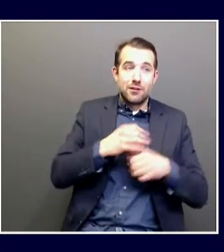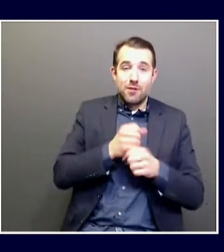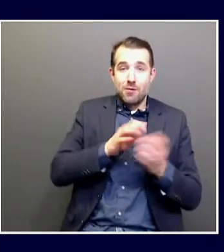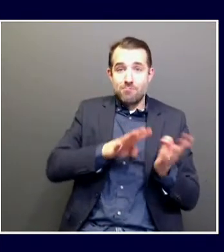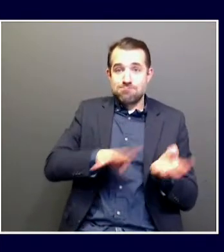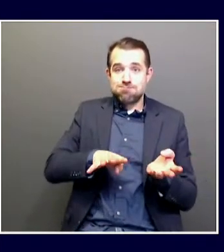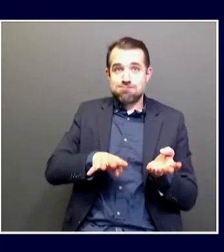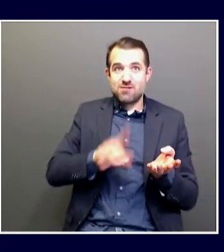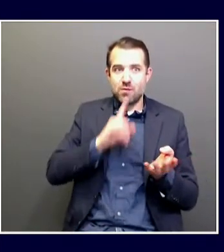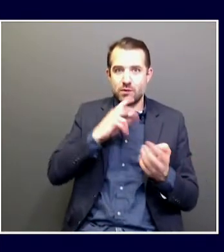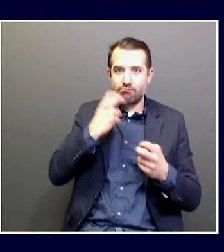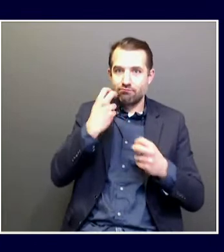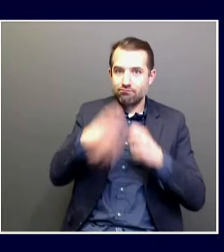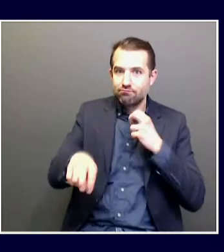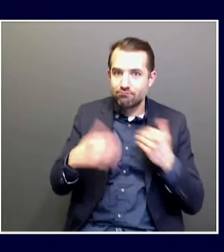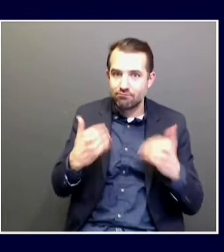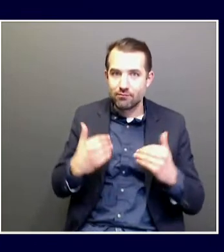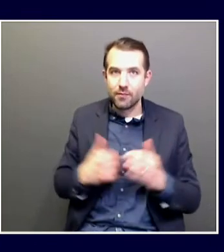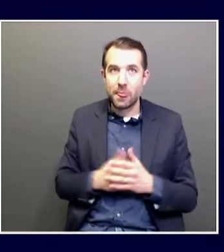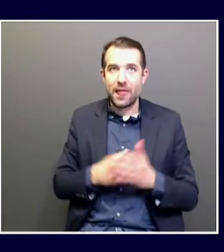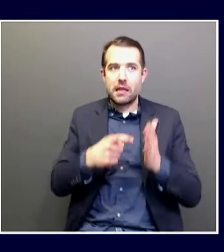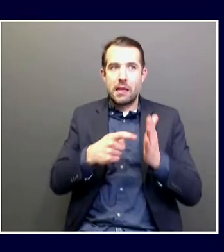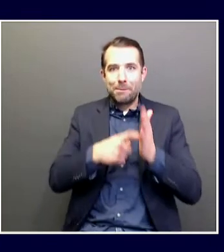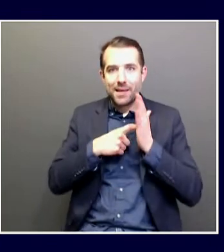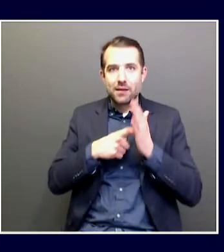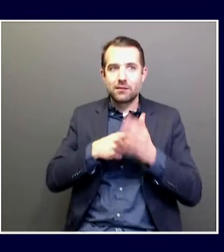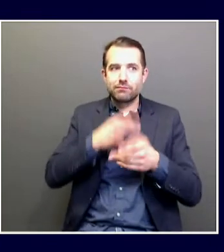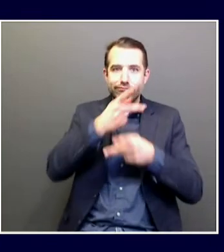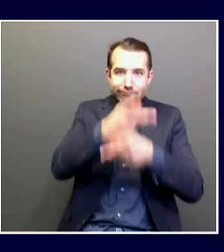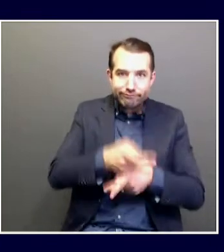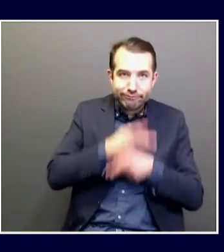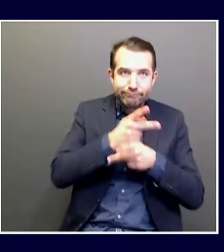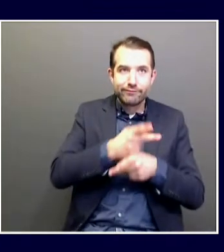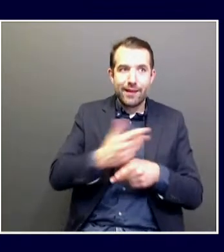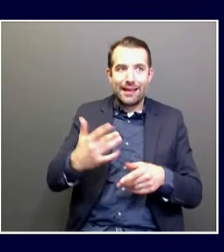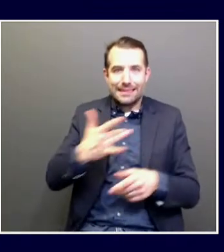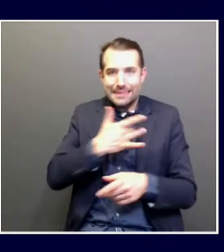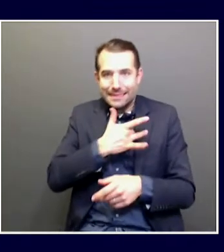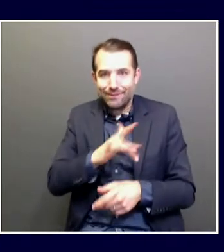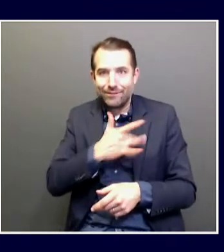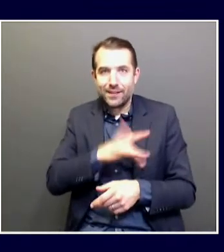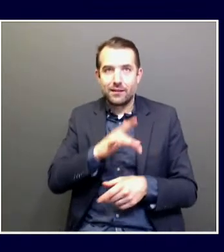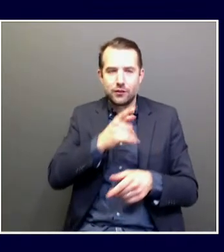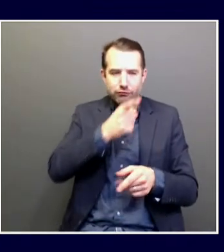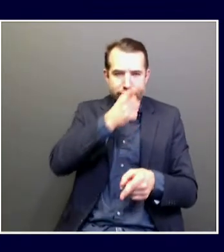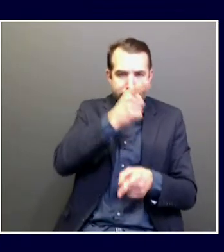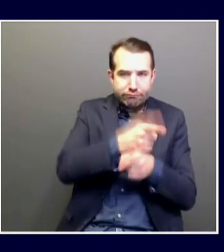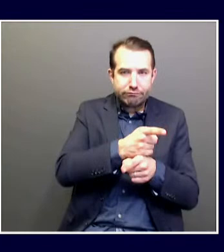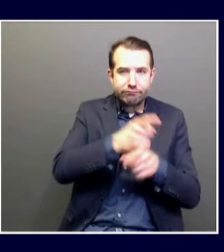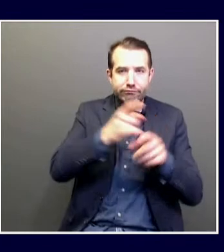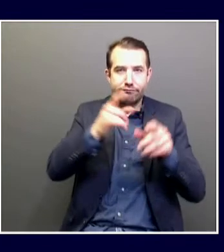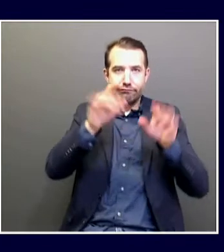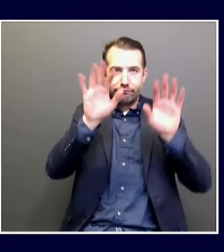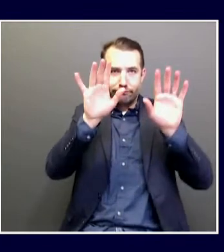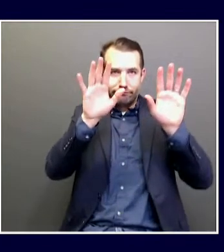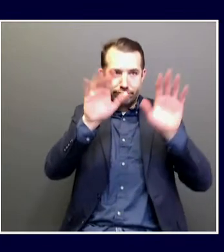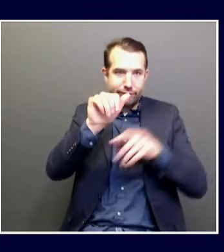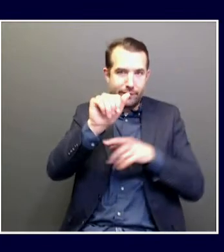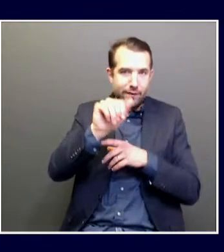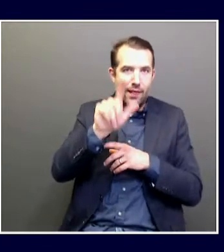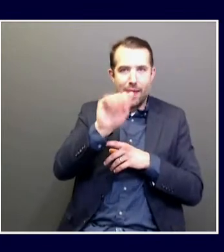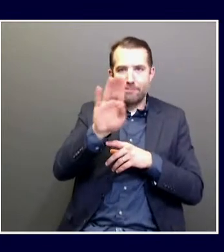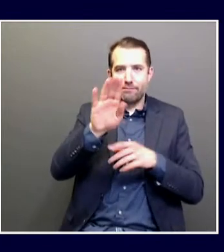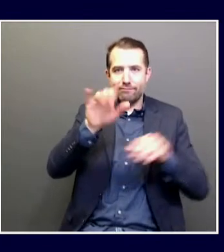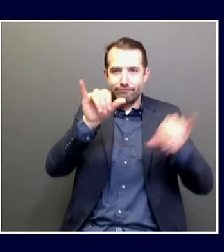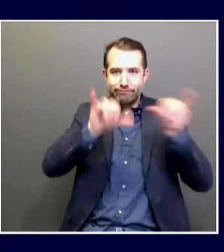created under very strict laboratory conditions because they are effectively synthetic antibodies. That will take time. I wish